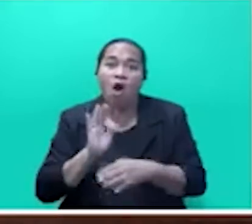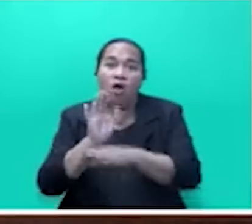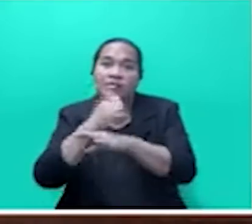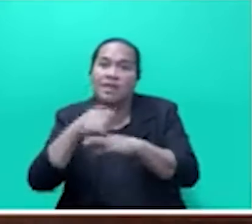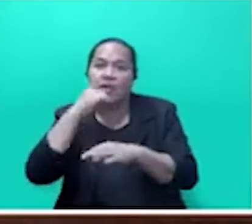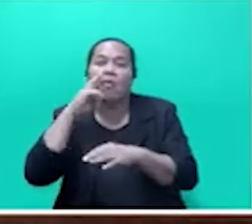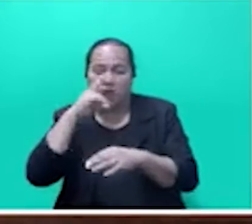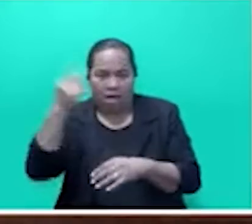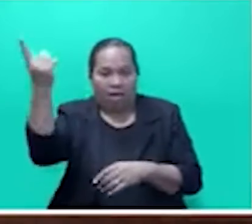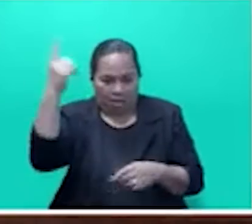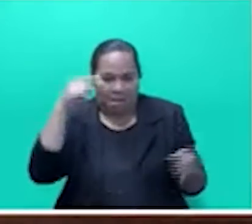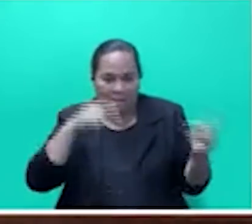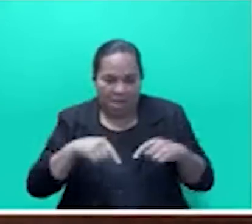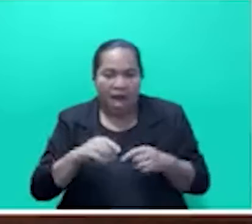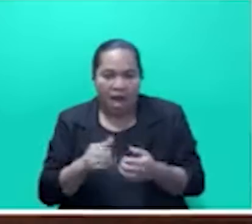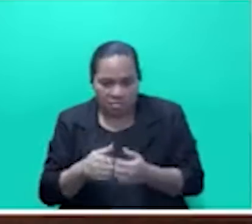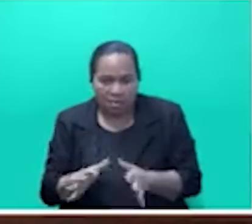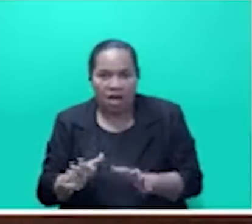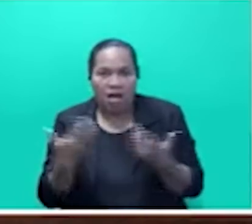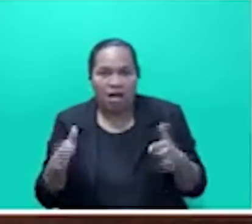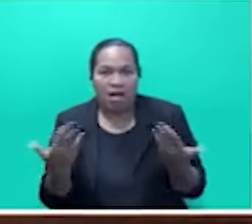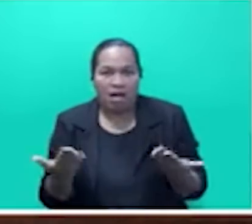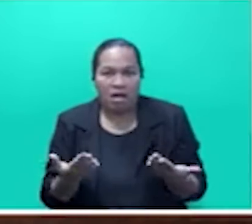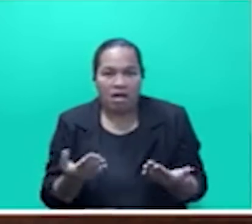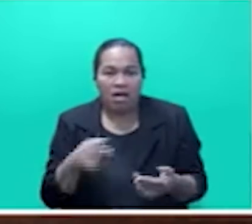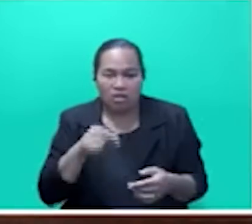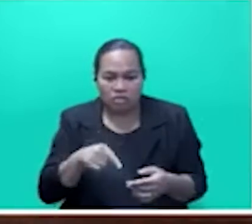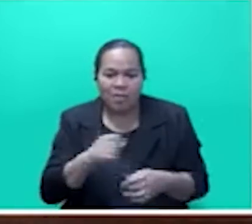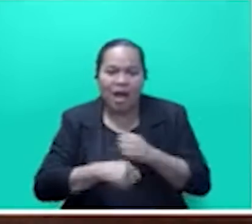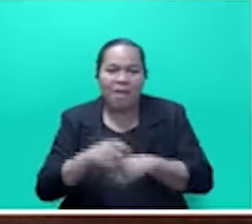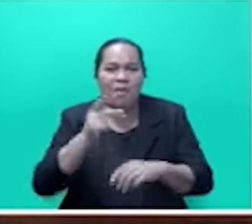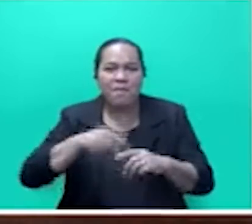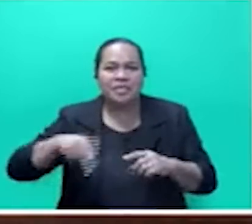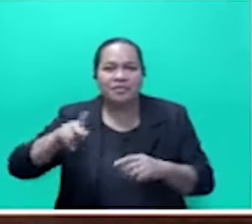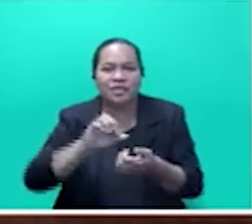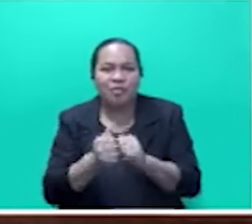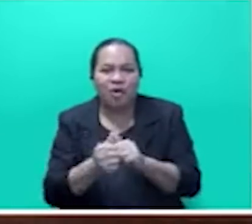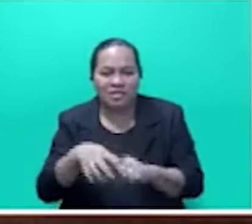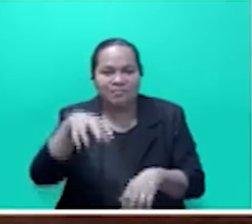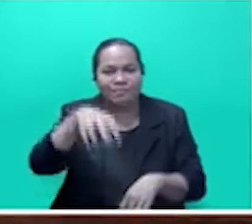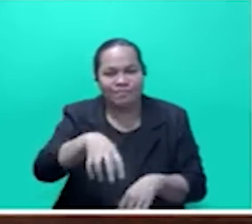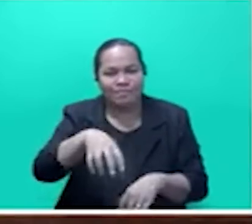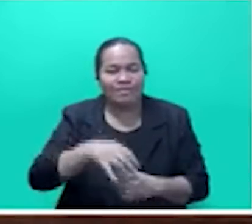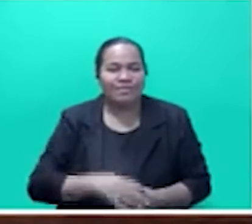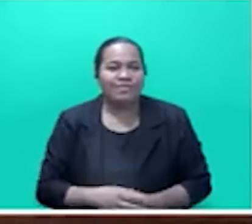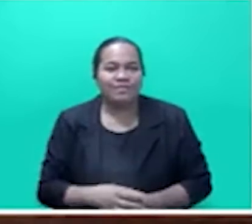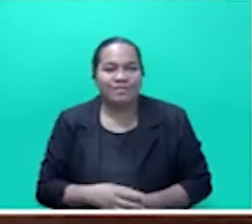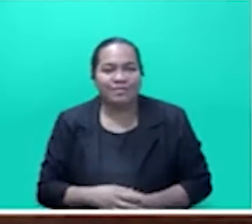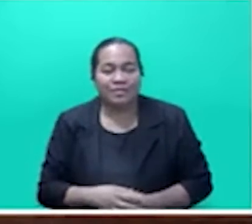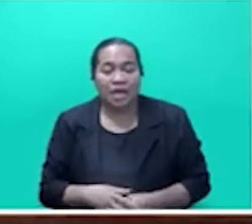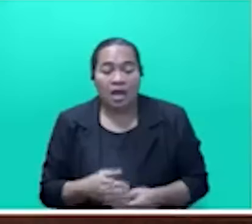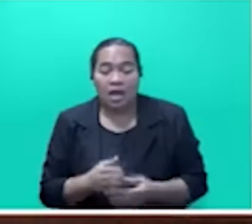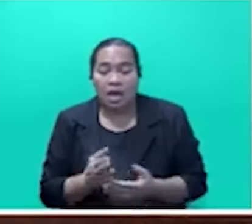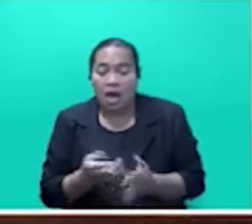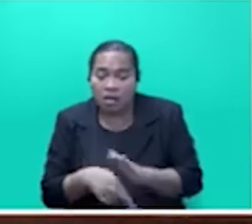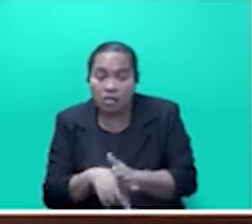events and tournaments to our shore, positioning Fiji as the Pacific's sporting hub. The revival